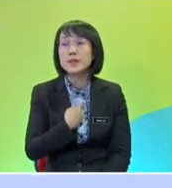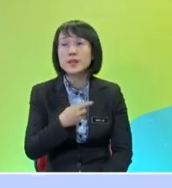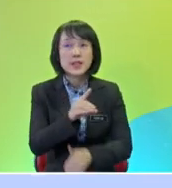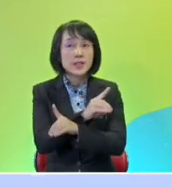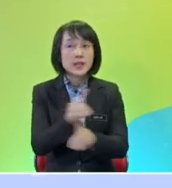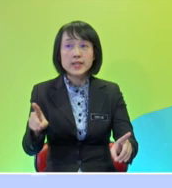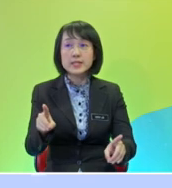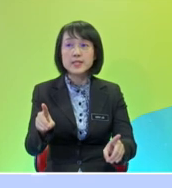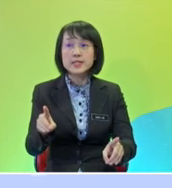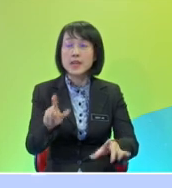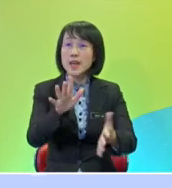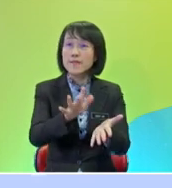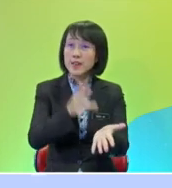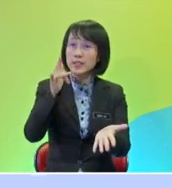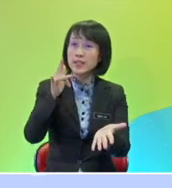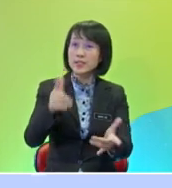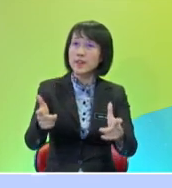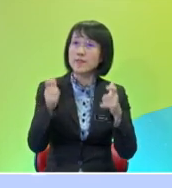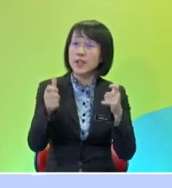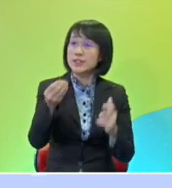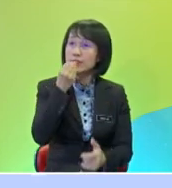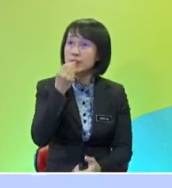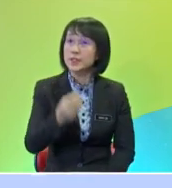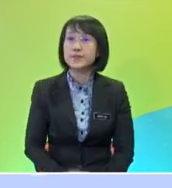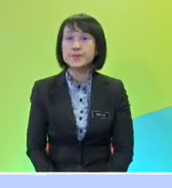one disadvantage. Who would like to try? Lara. Lara.